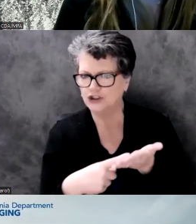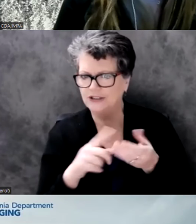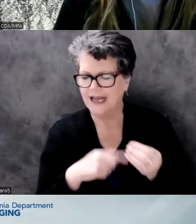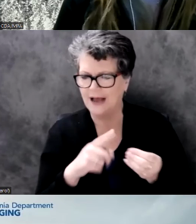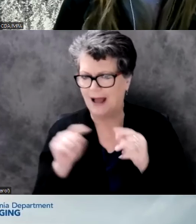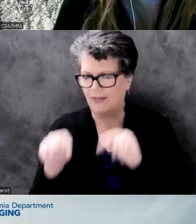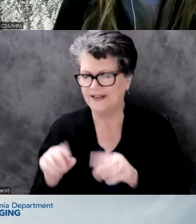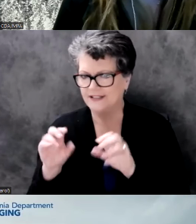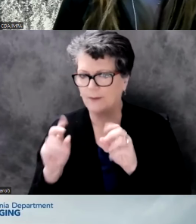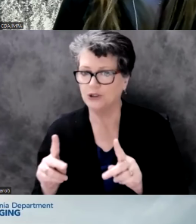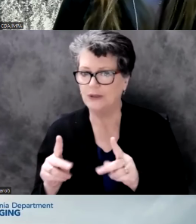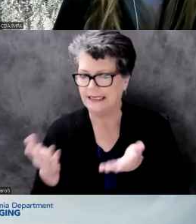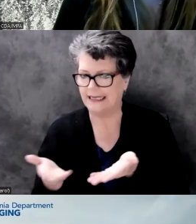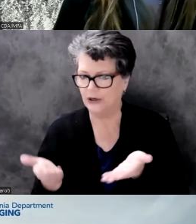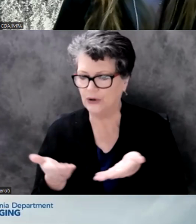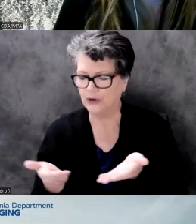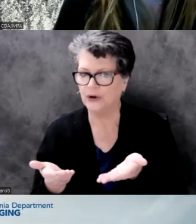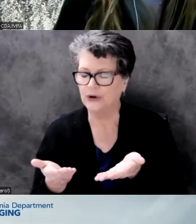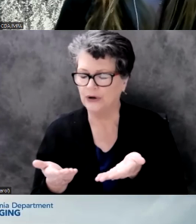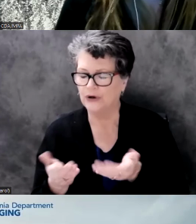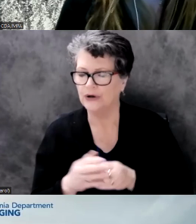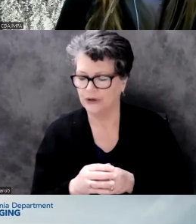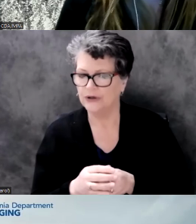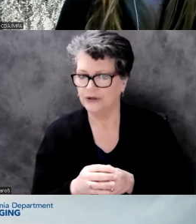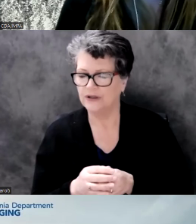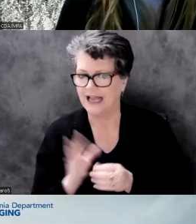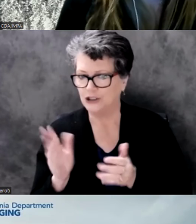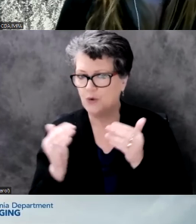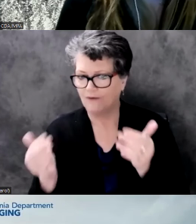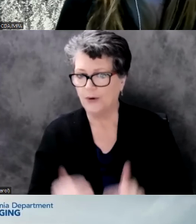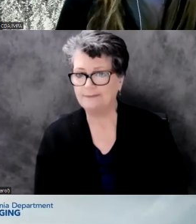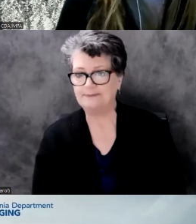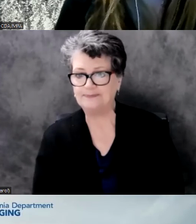this opportunity to be thoughtful as you move forward.